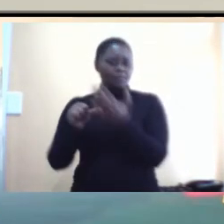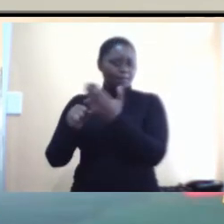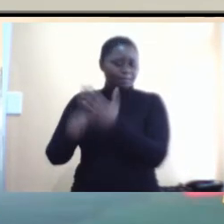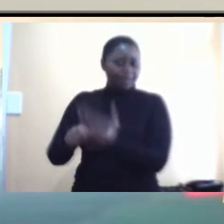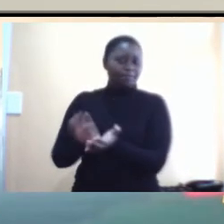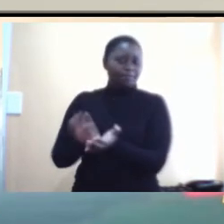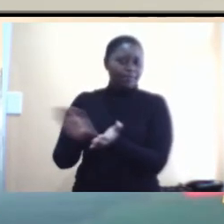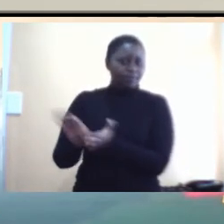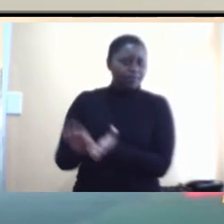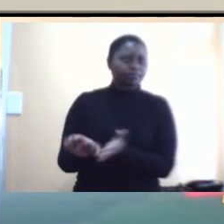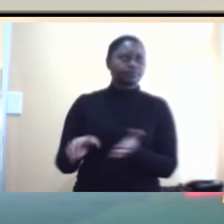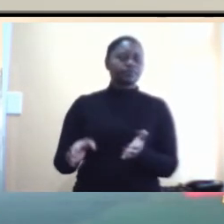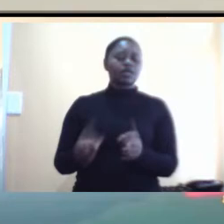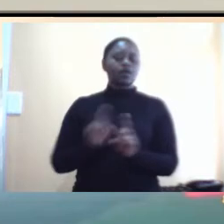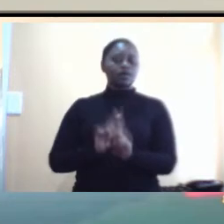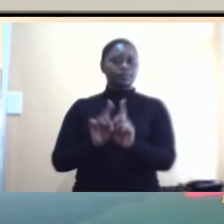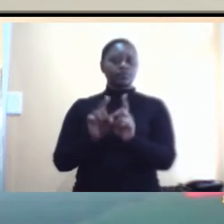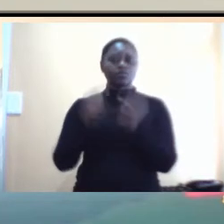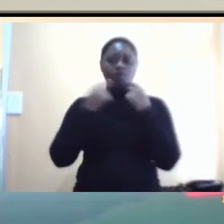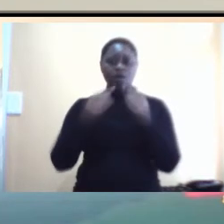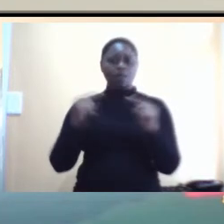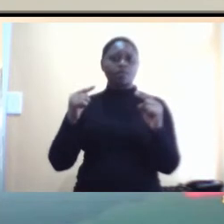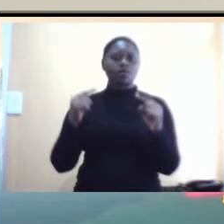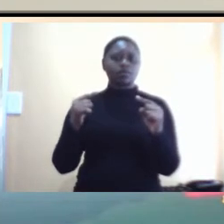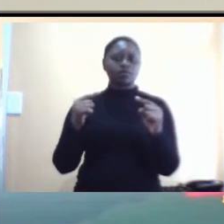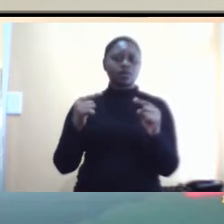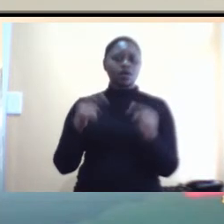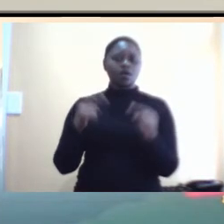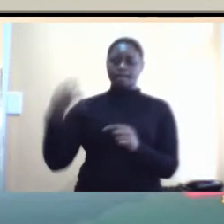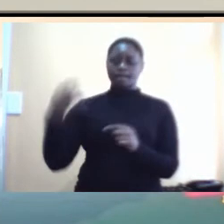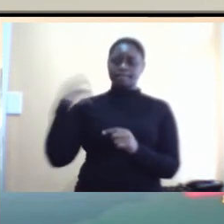Honorable Chair, following the pronouncement by the